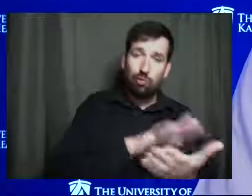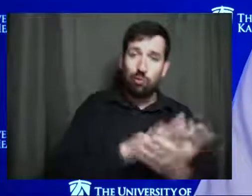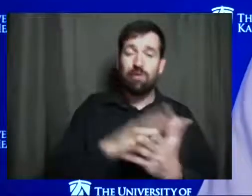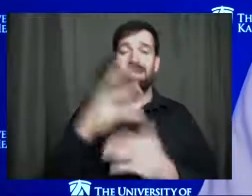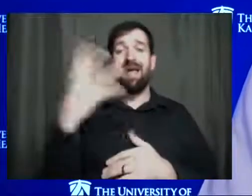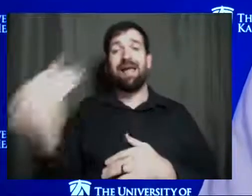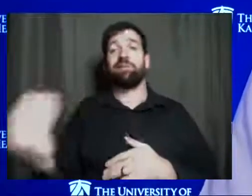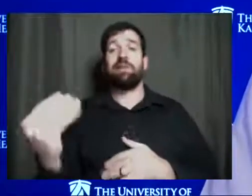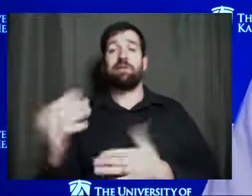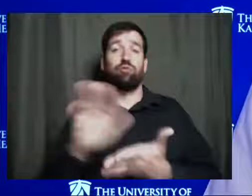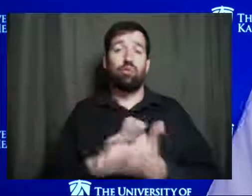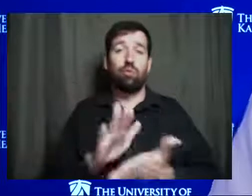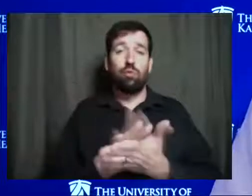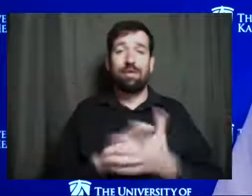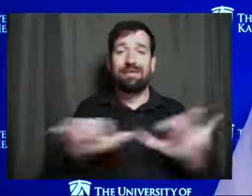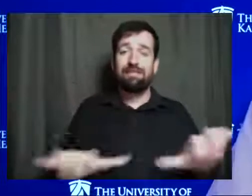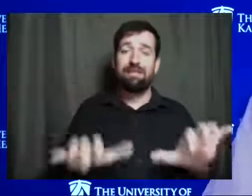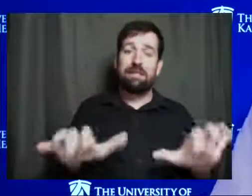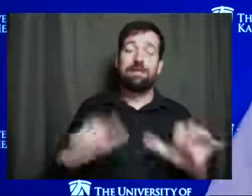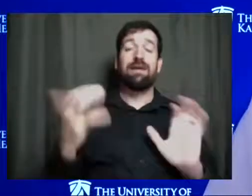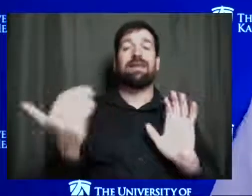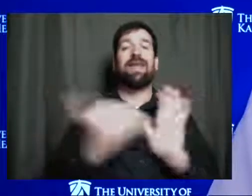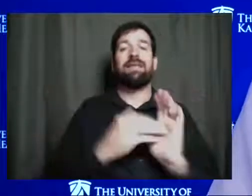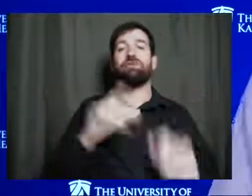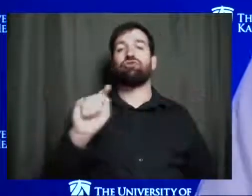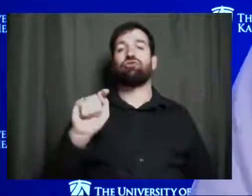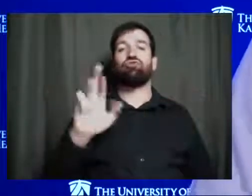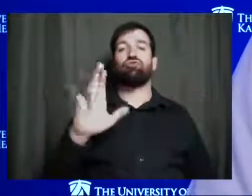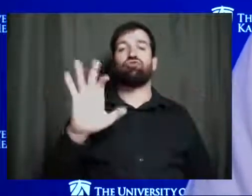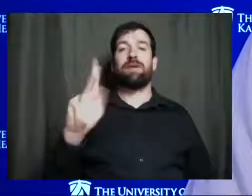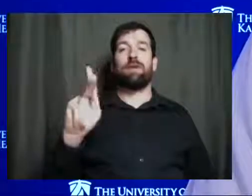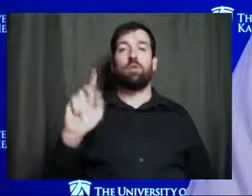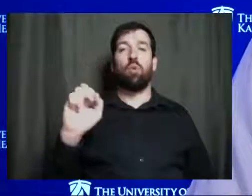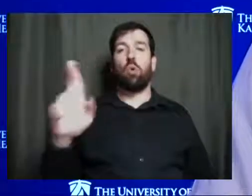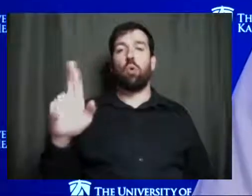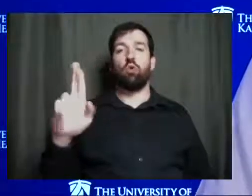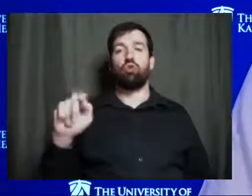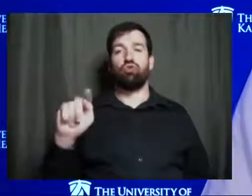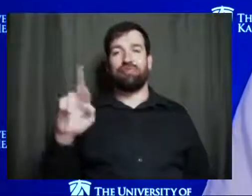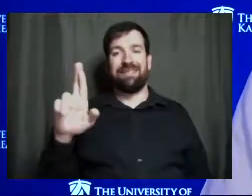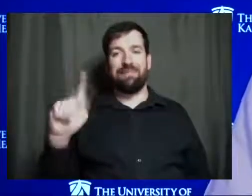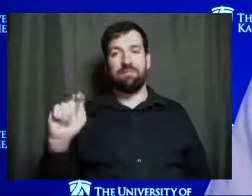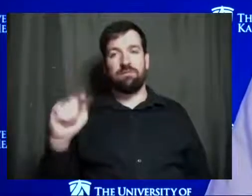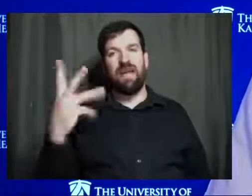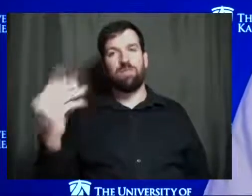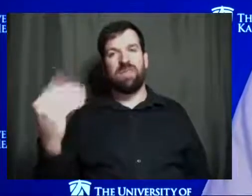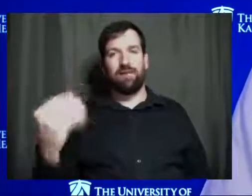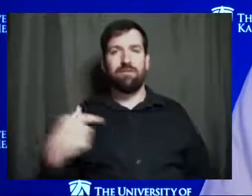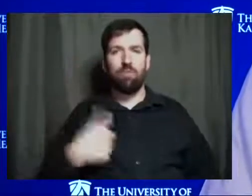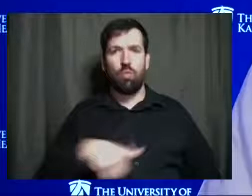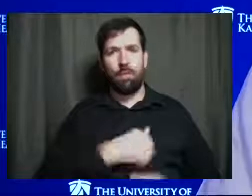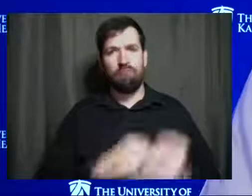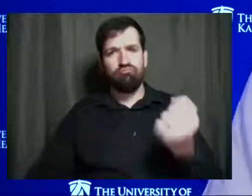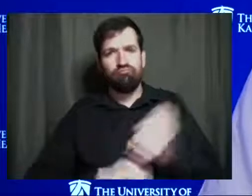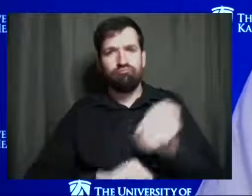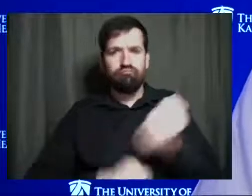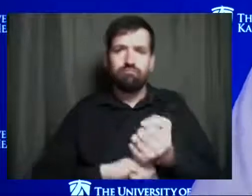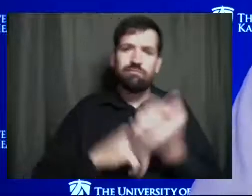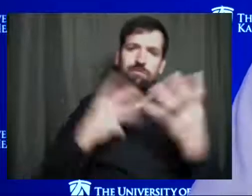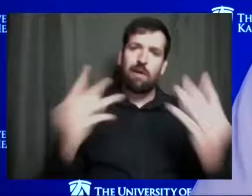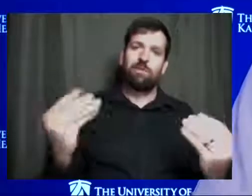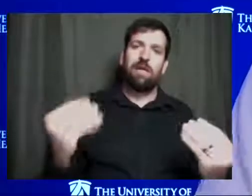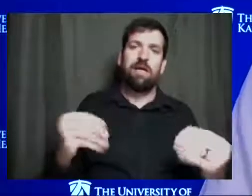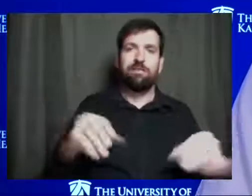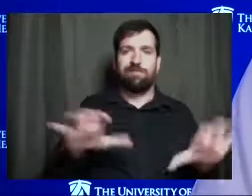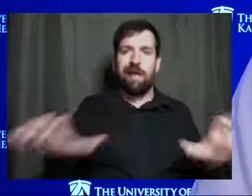activities. And again, trick-or-treating itself, you're doing outdoors. And we've always certainly been an advocate of doing things outdoors and being active, whether